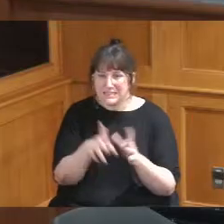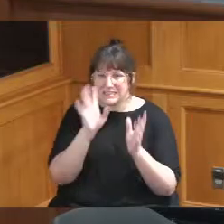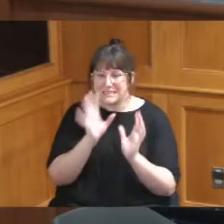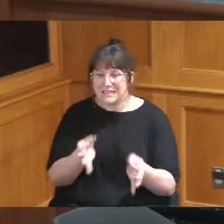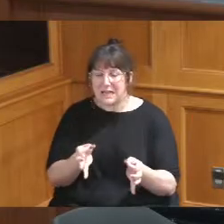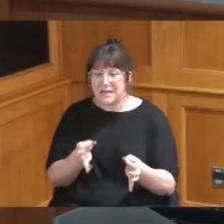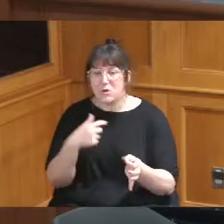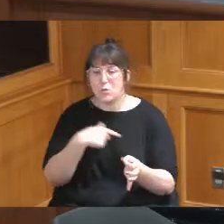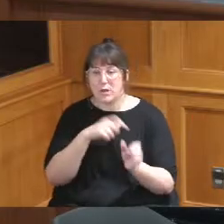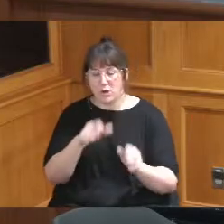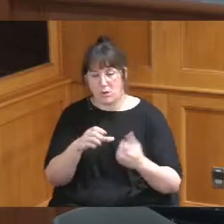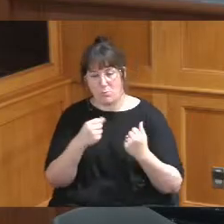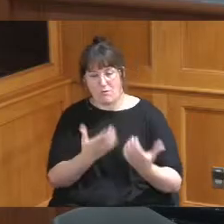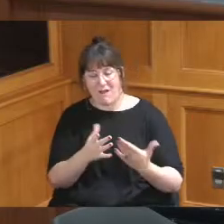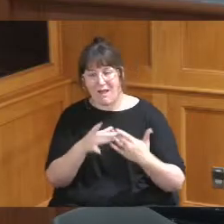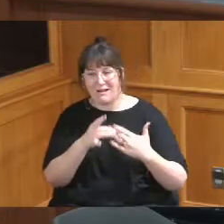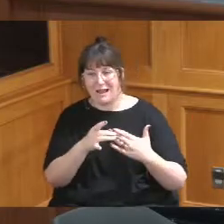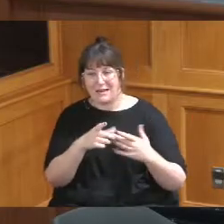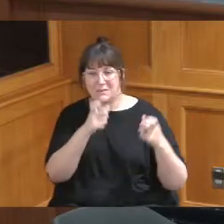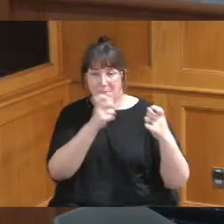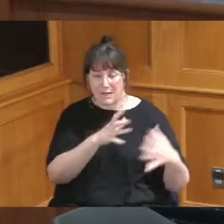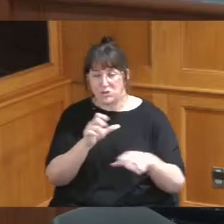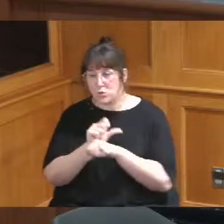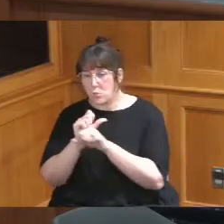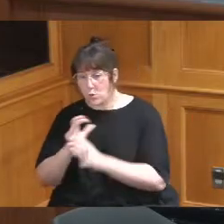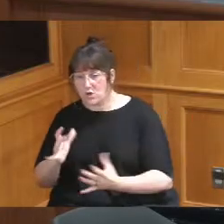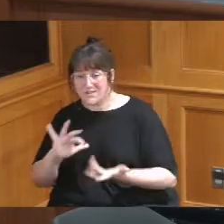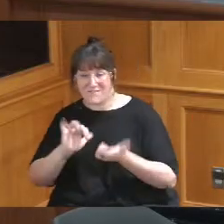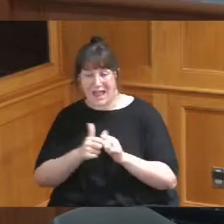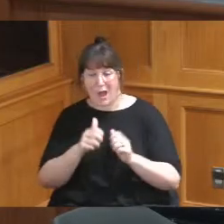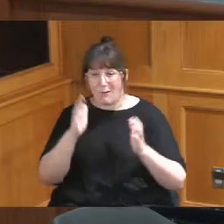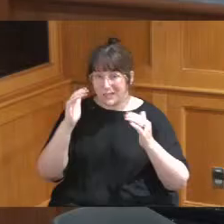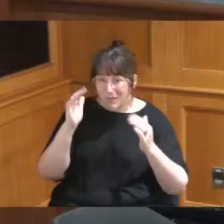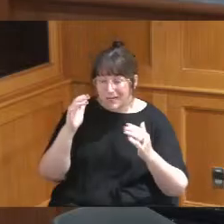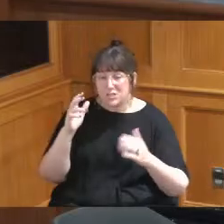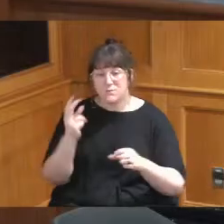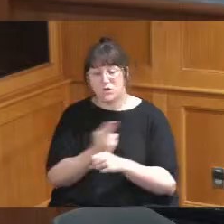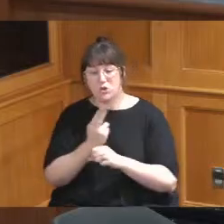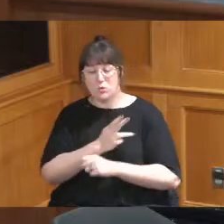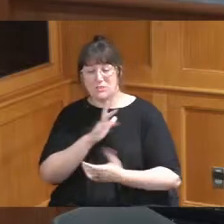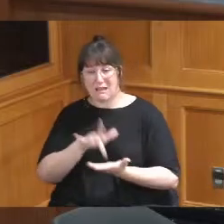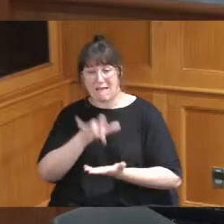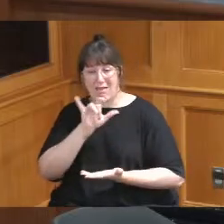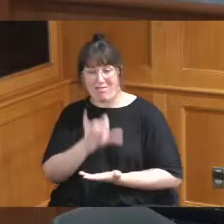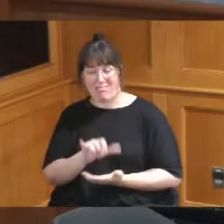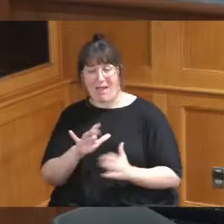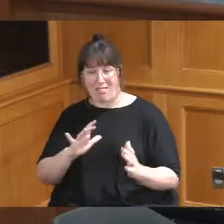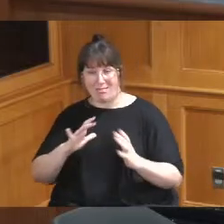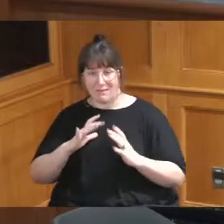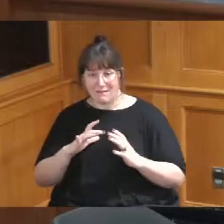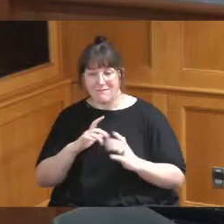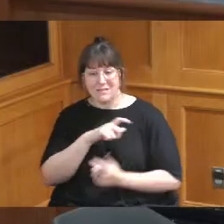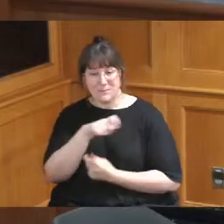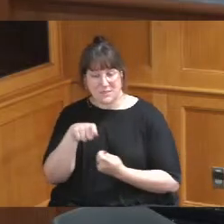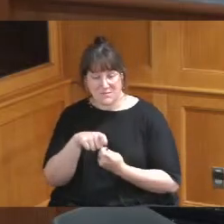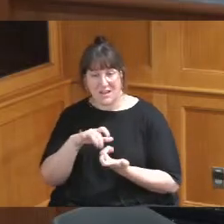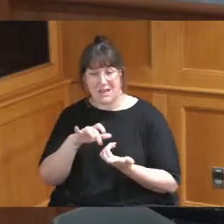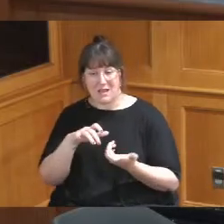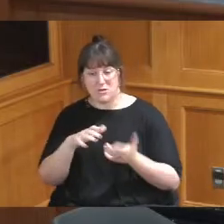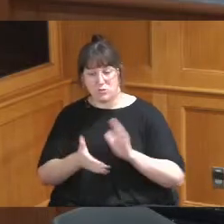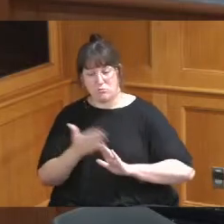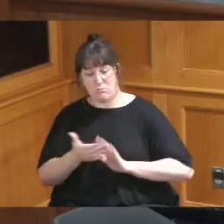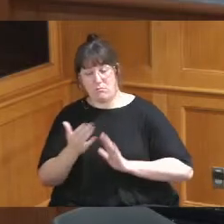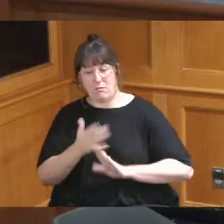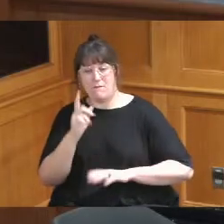necessary to provide guidance to both managers and employees about the expectations for using that leave, in particular to ensure